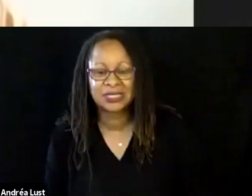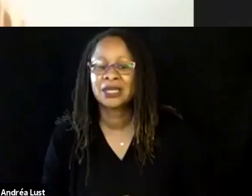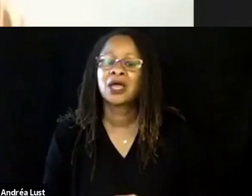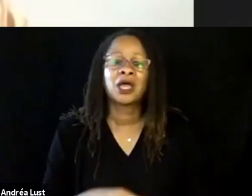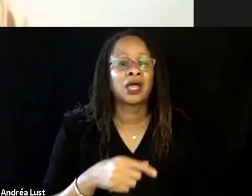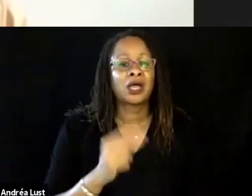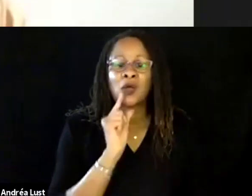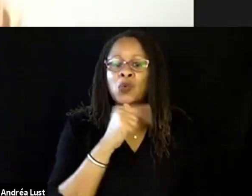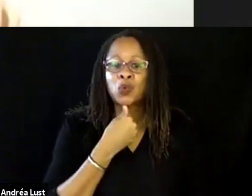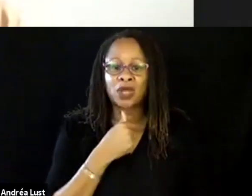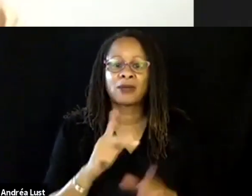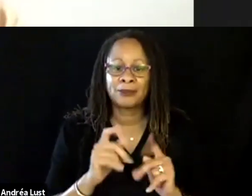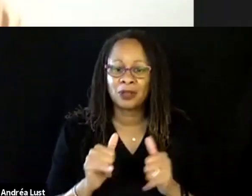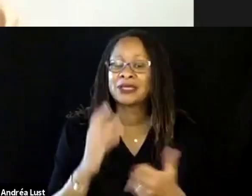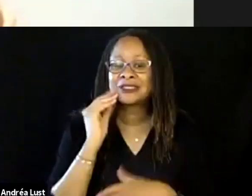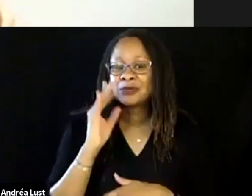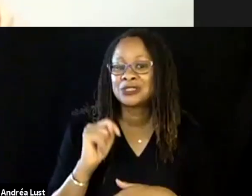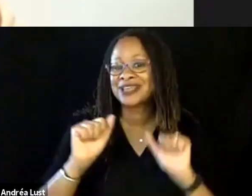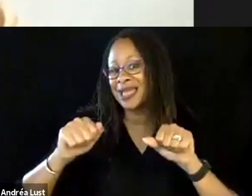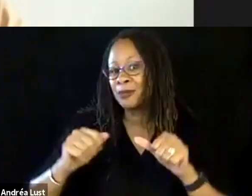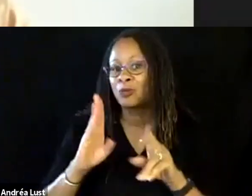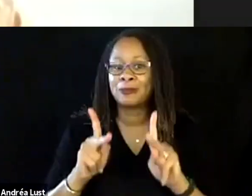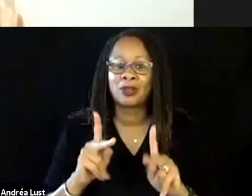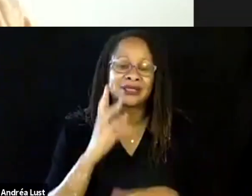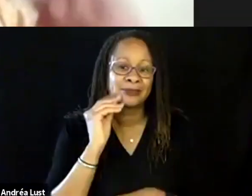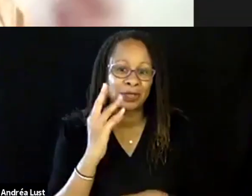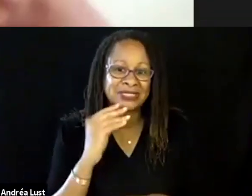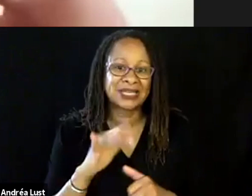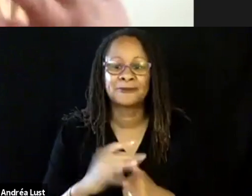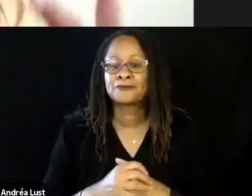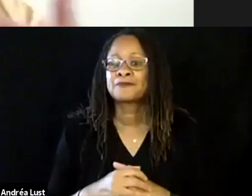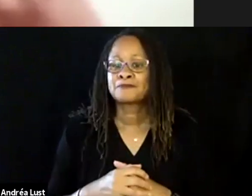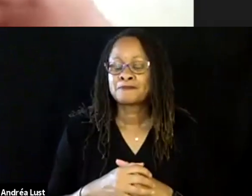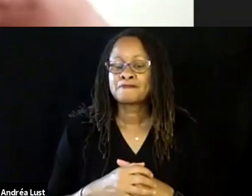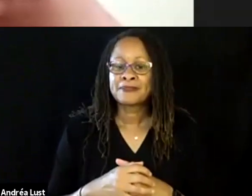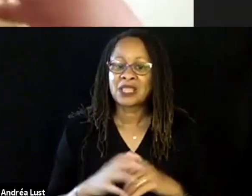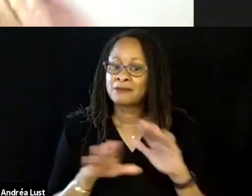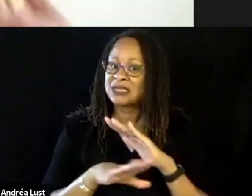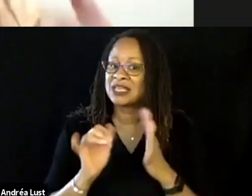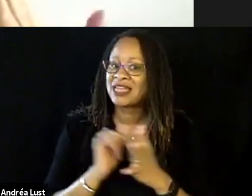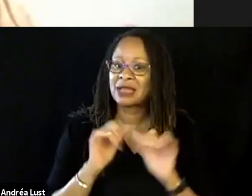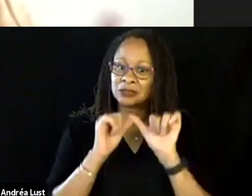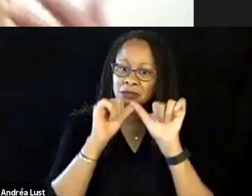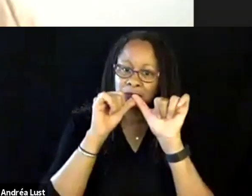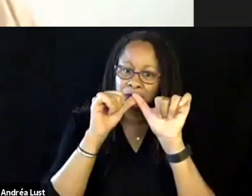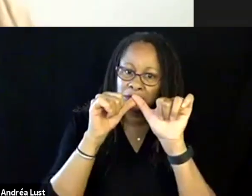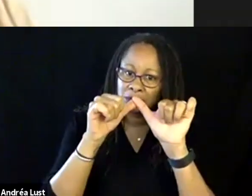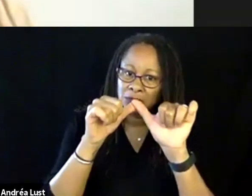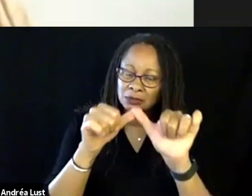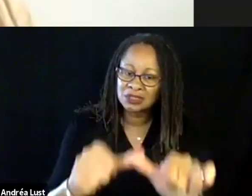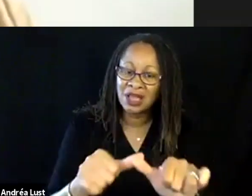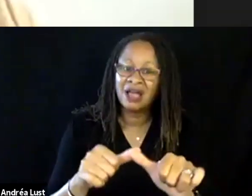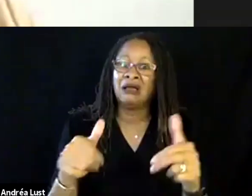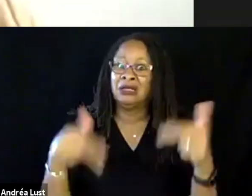people experience this, disabled people experience this, right? And it's essentially a perpetual state of